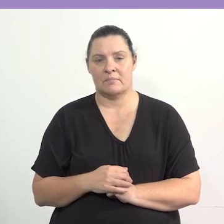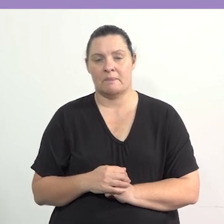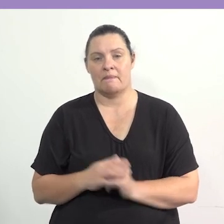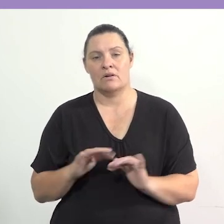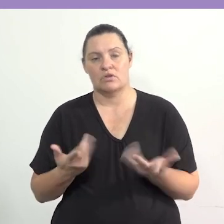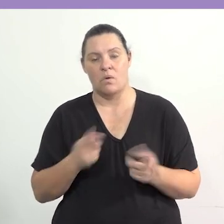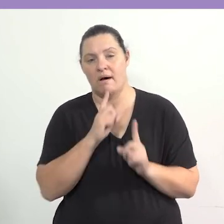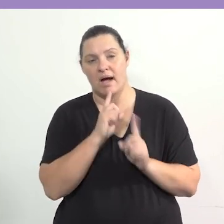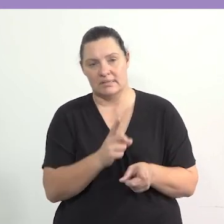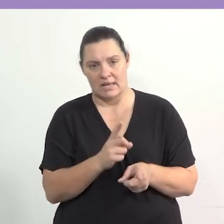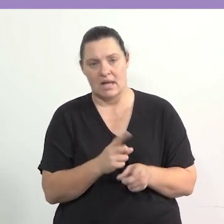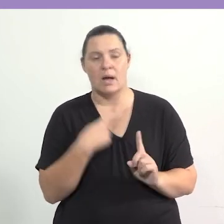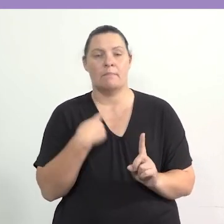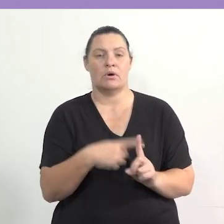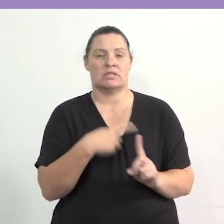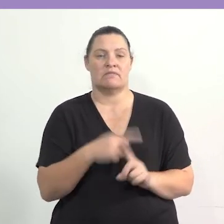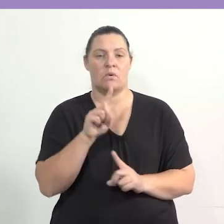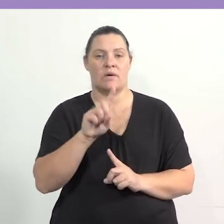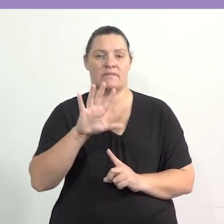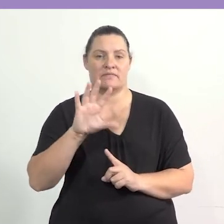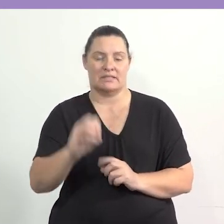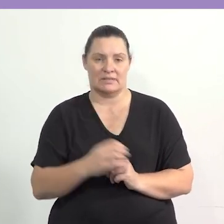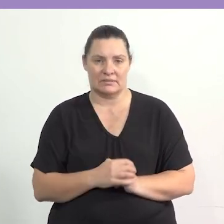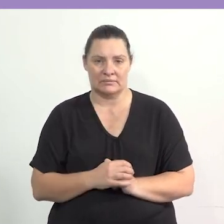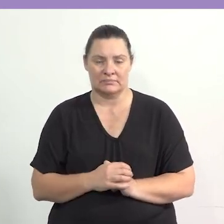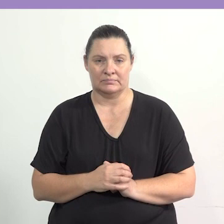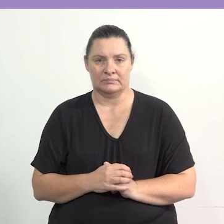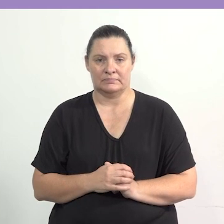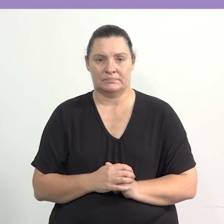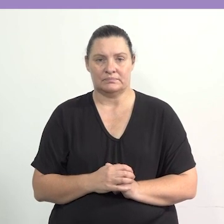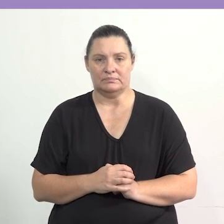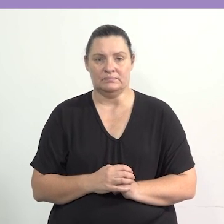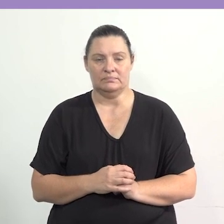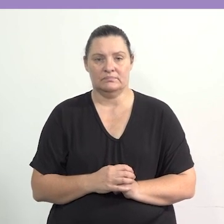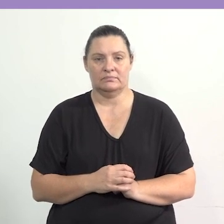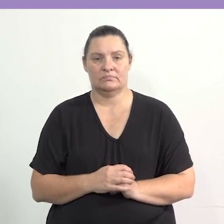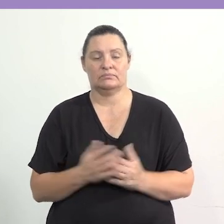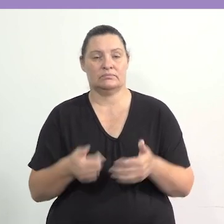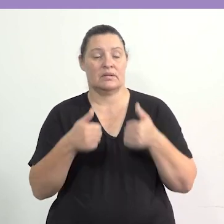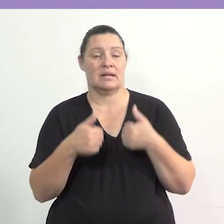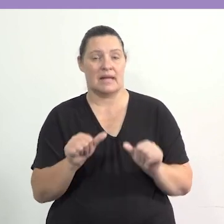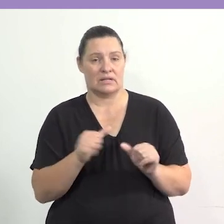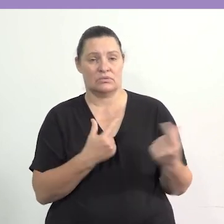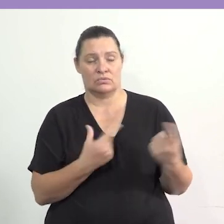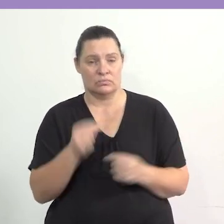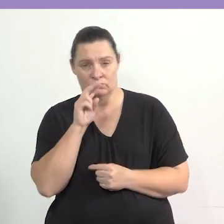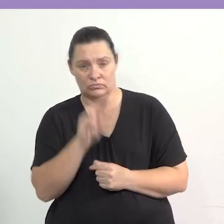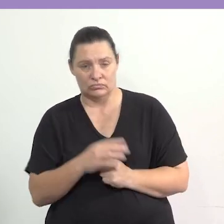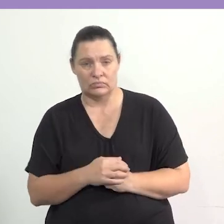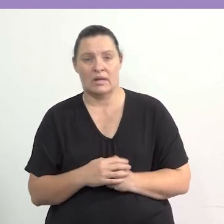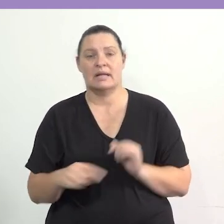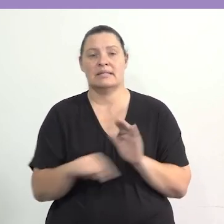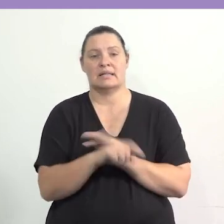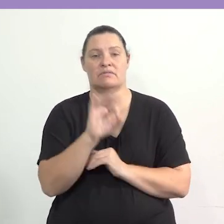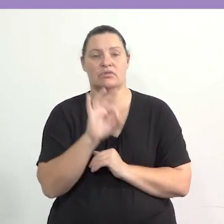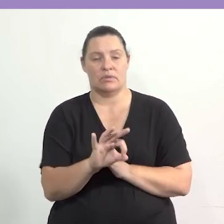150. So our answer is a positive 150. The next one that we are going to look at is a